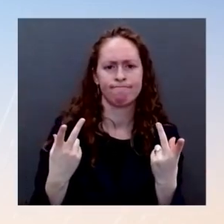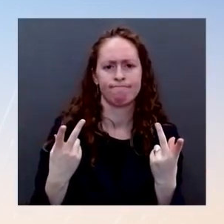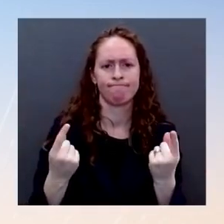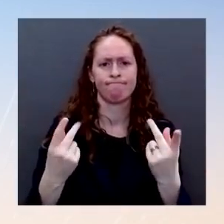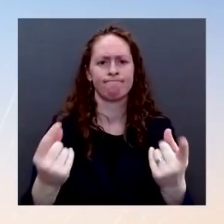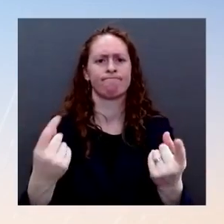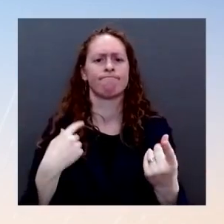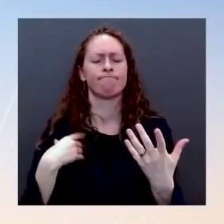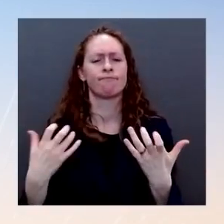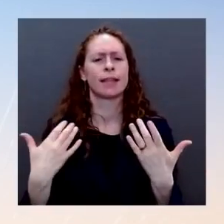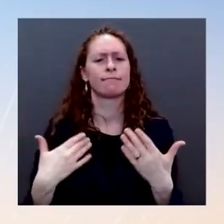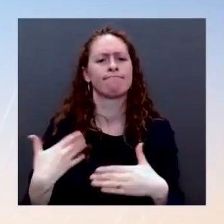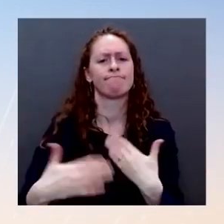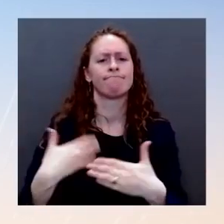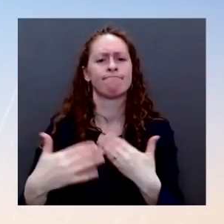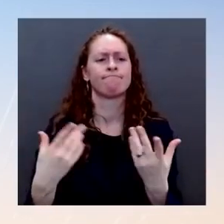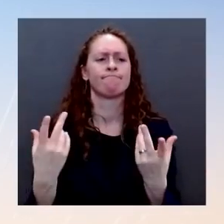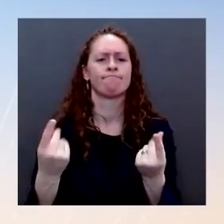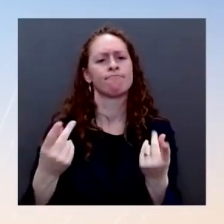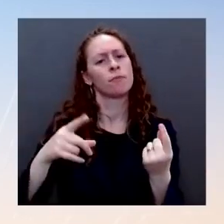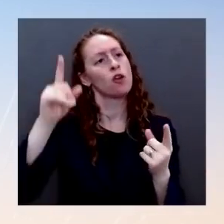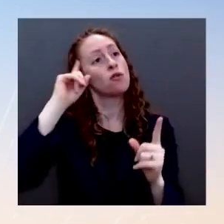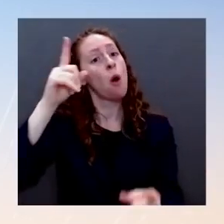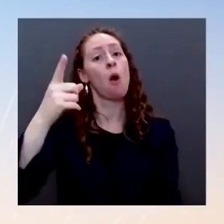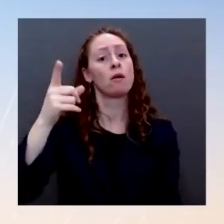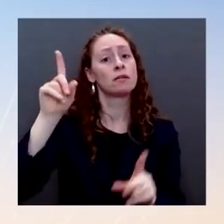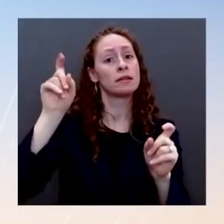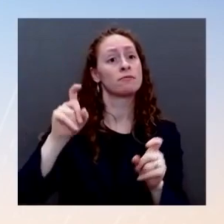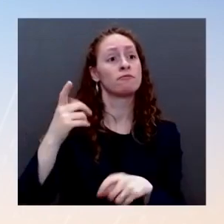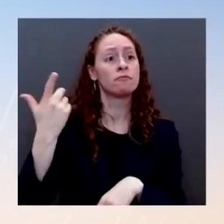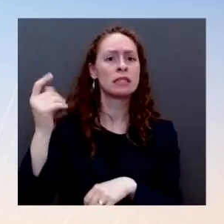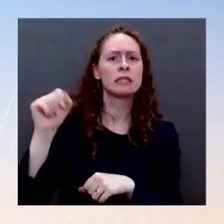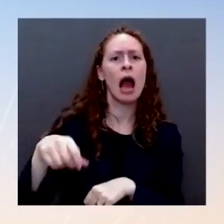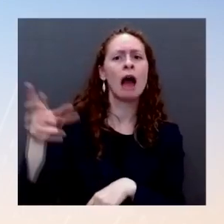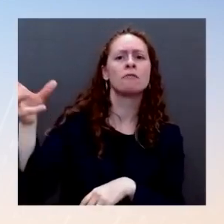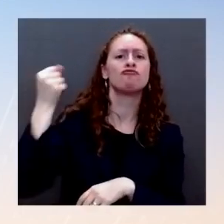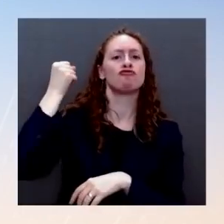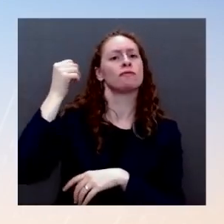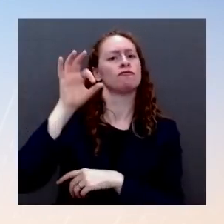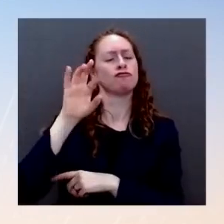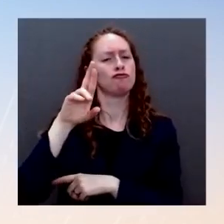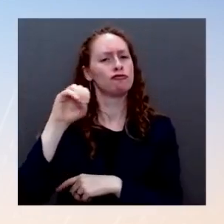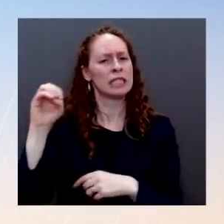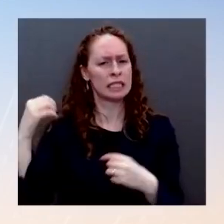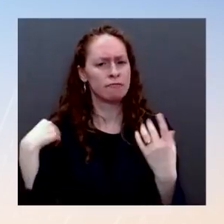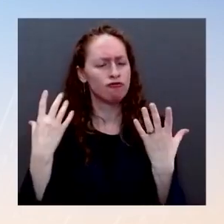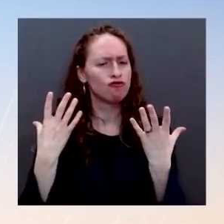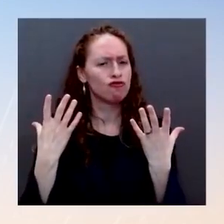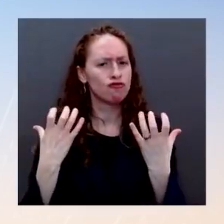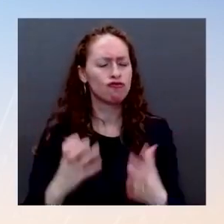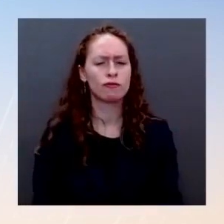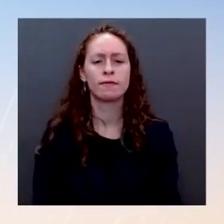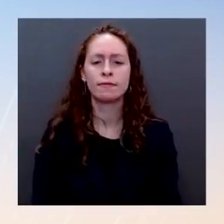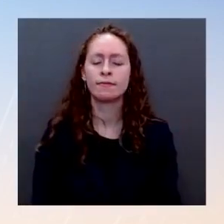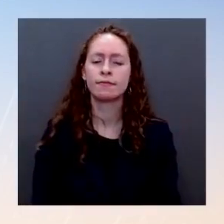for free to people across the country as quickly as possible. Now, at the same time, we know that online and